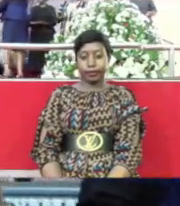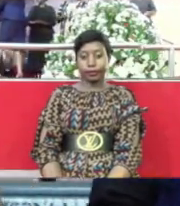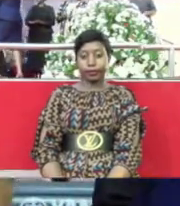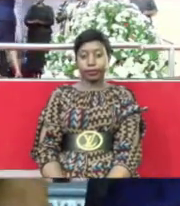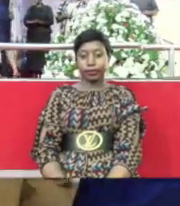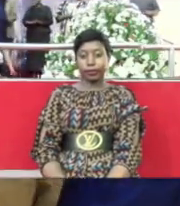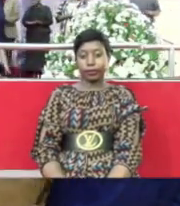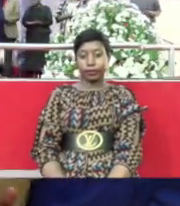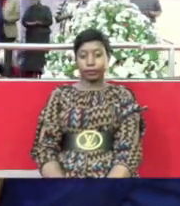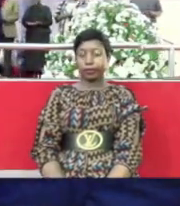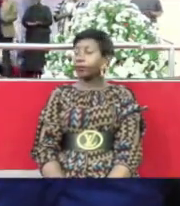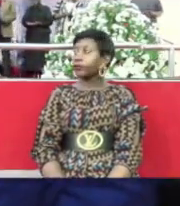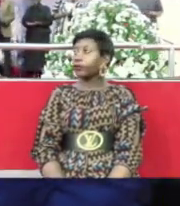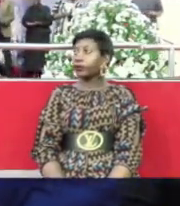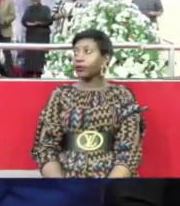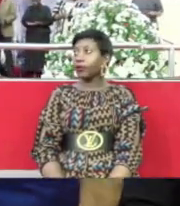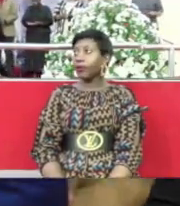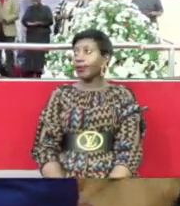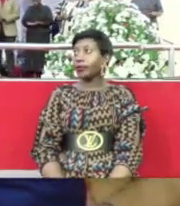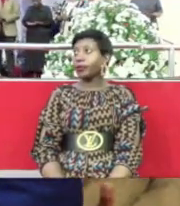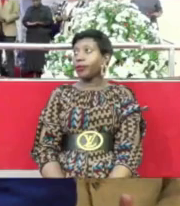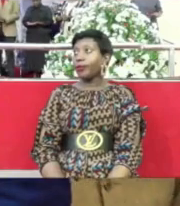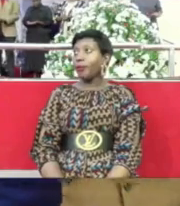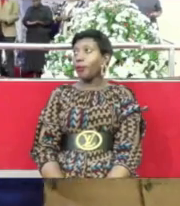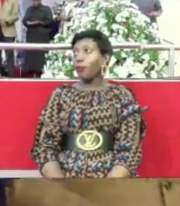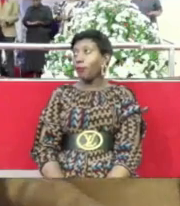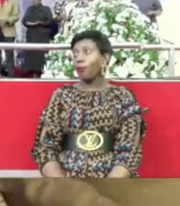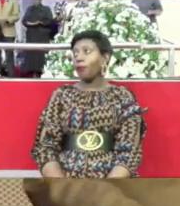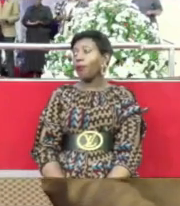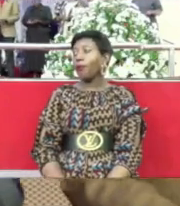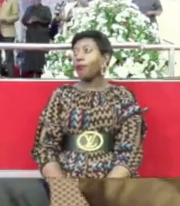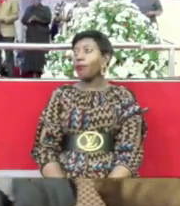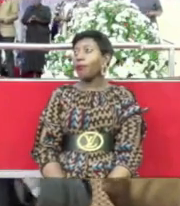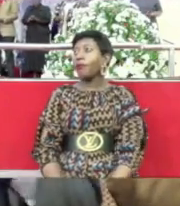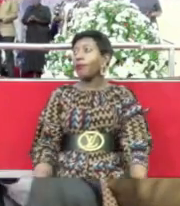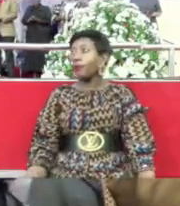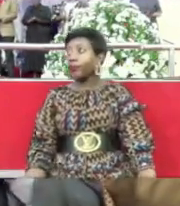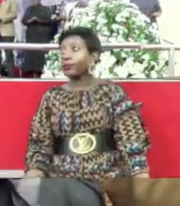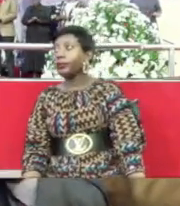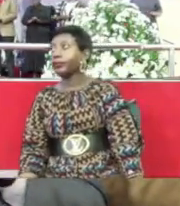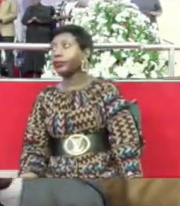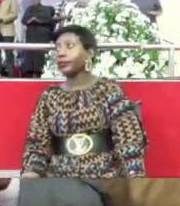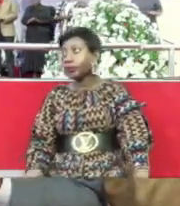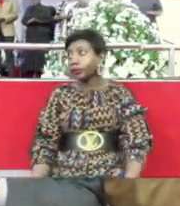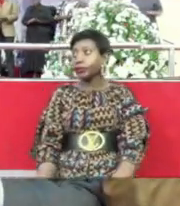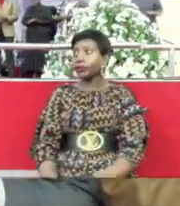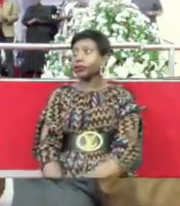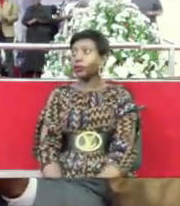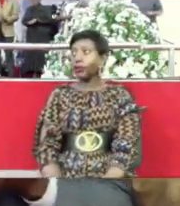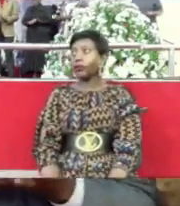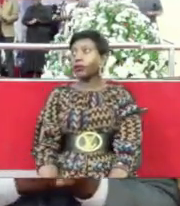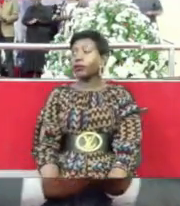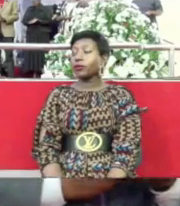being afraid. In the name of the Lord. Receive this anointing. In the name of Jesus. And as you anoint others, may they receive the